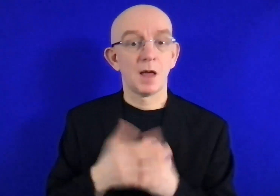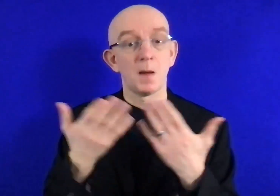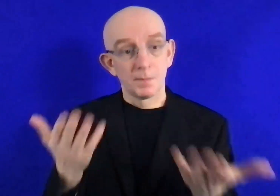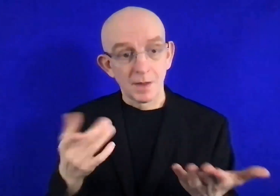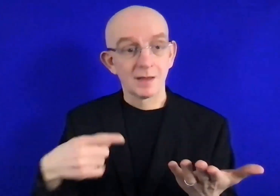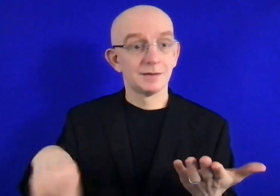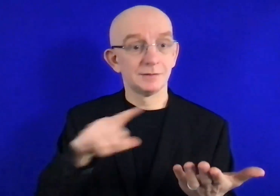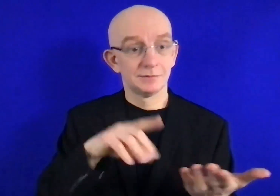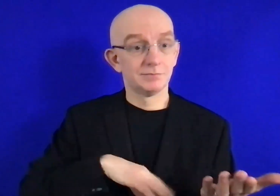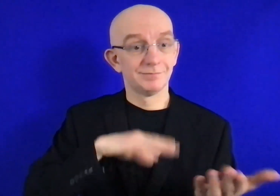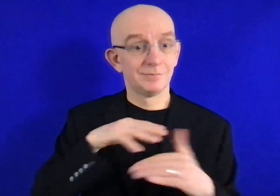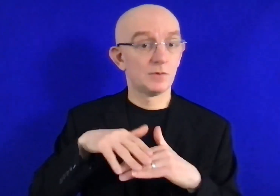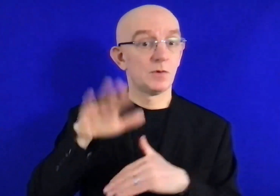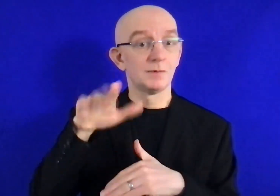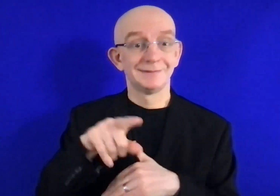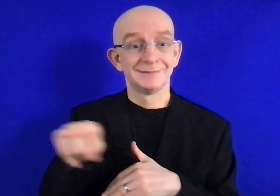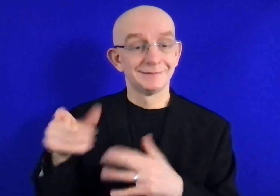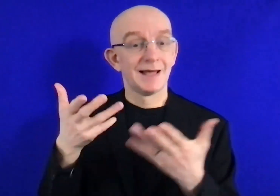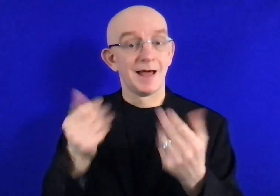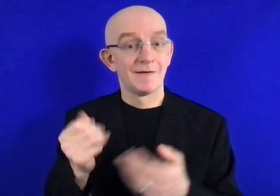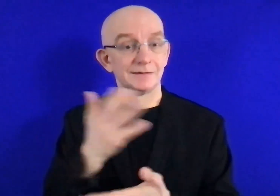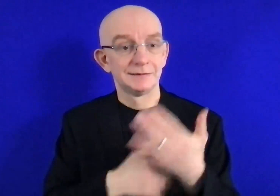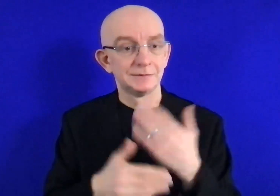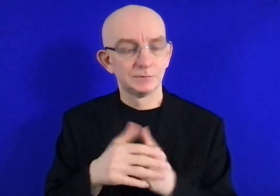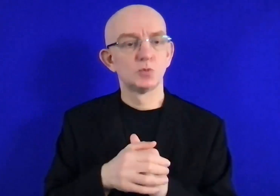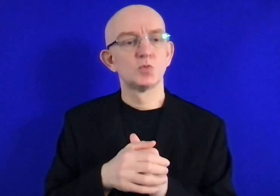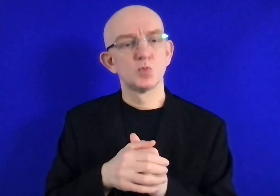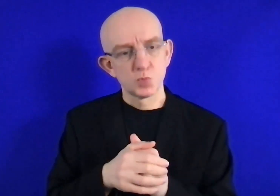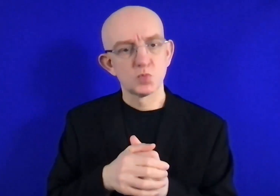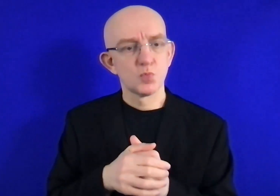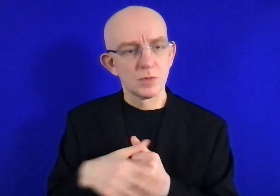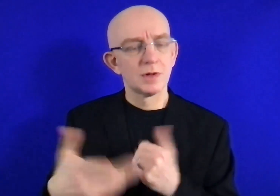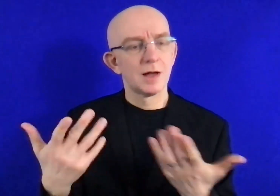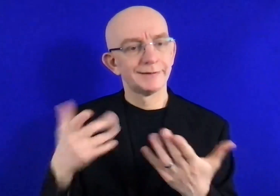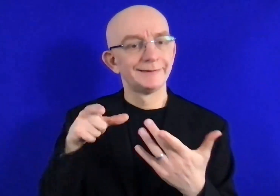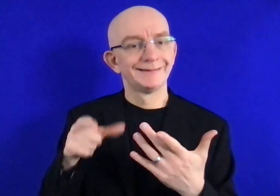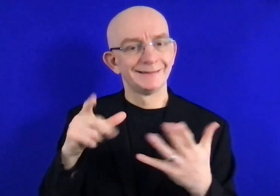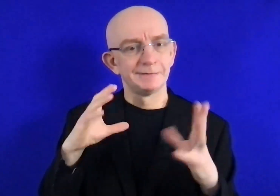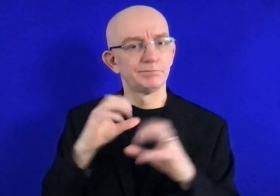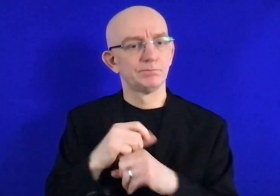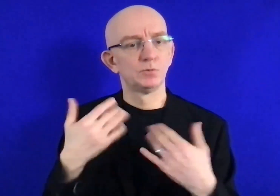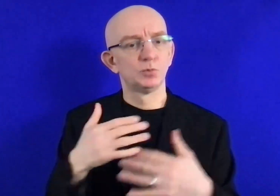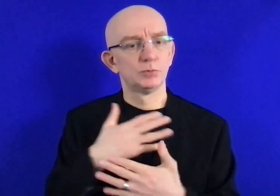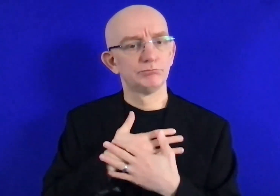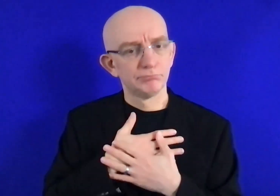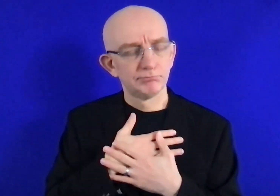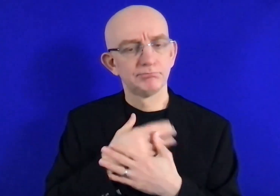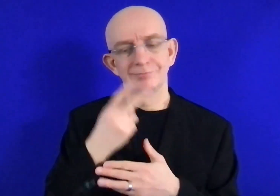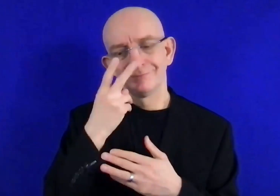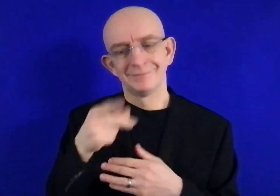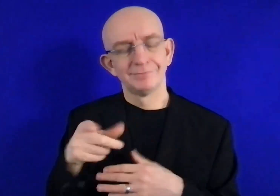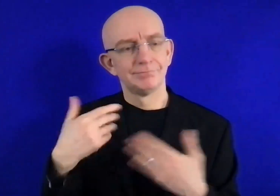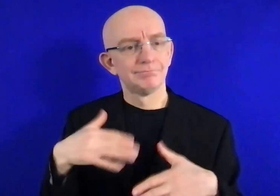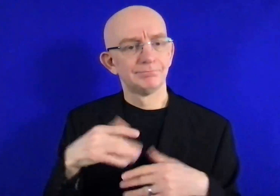is there are real examples here of attempts to build these kind of multi-layered systems, including of different kind of